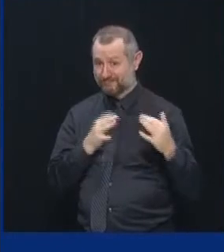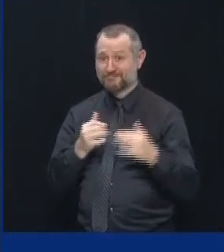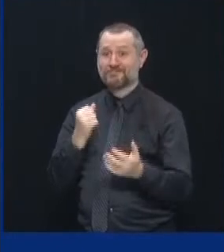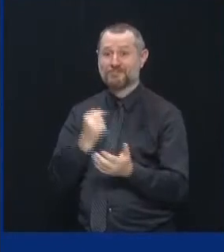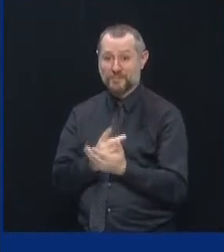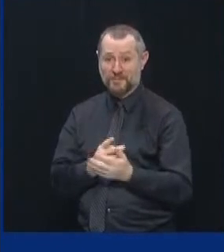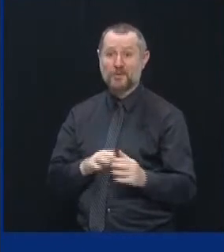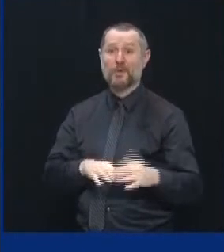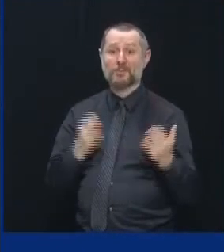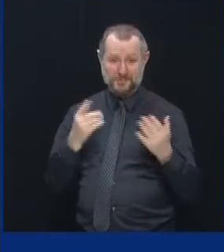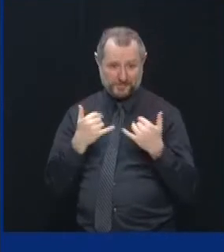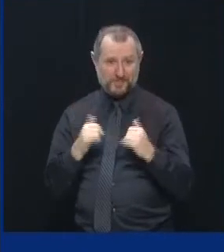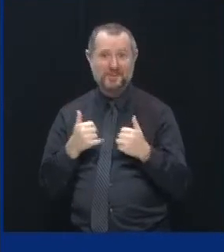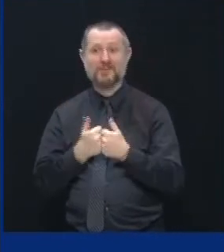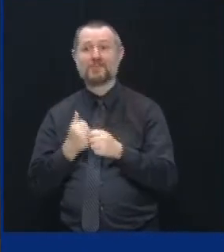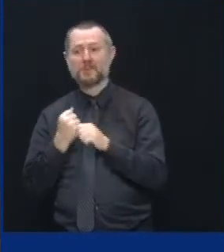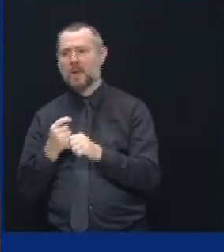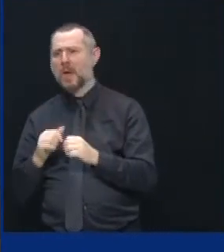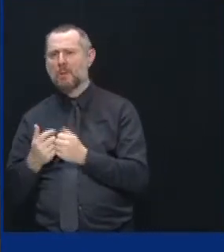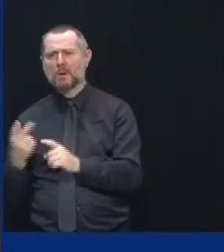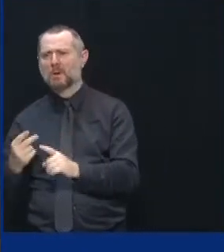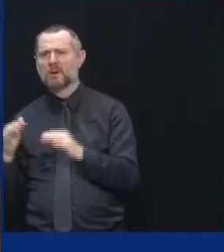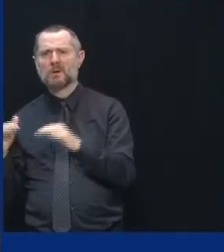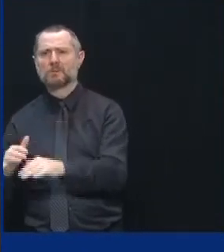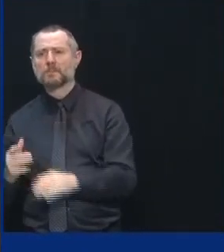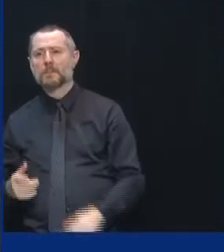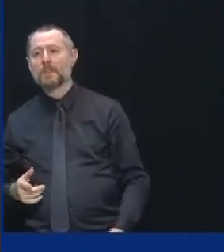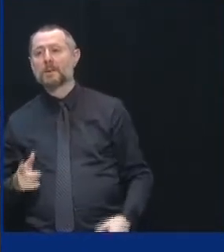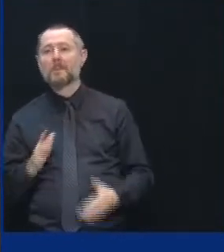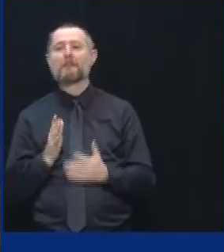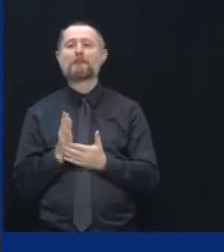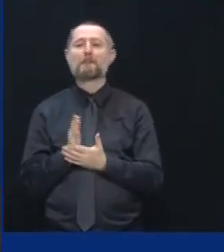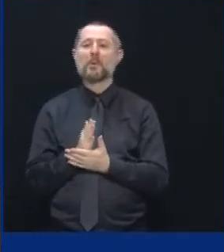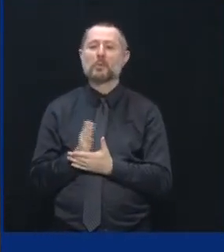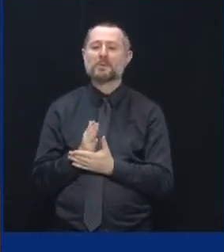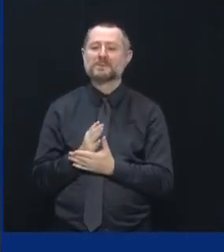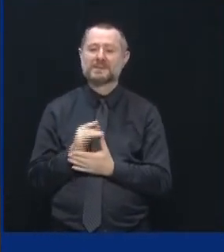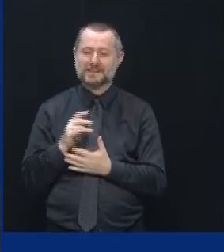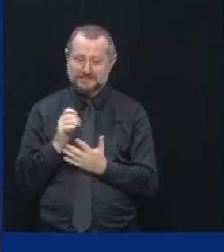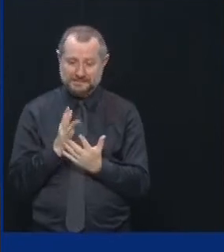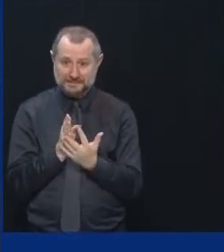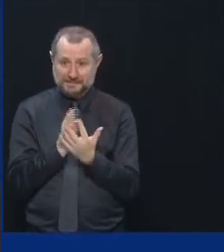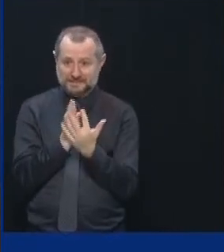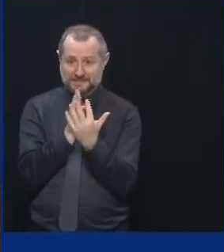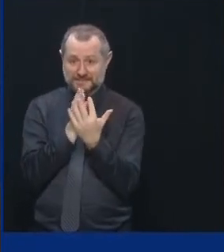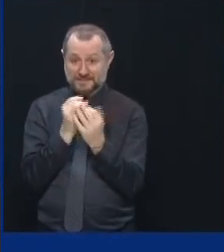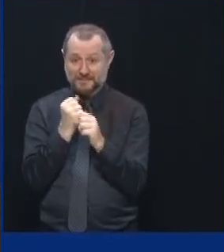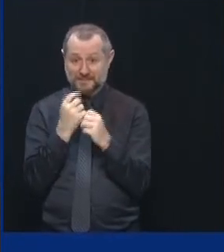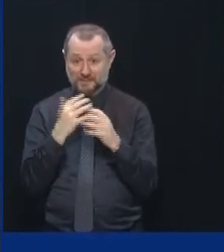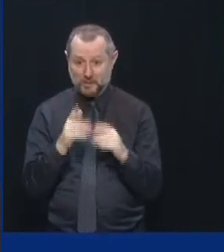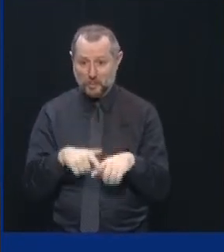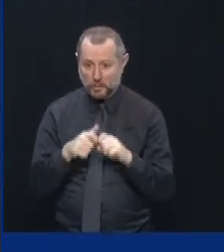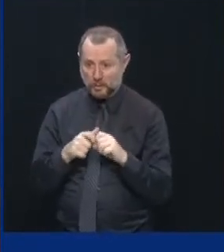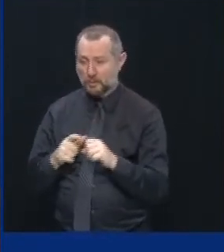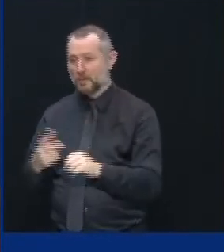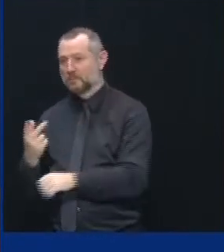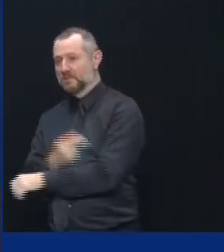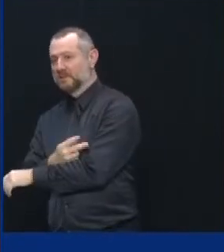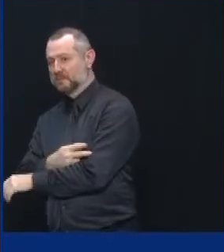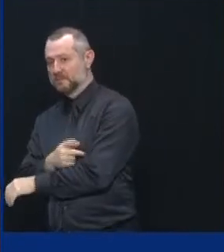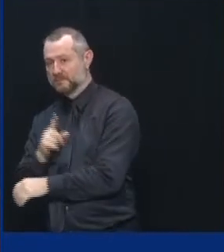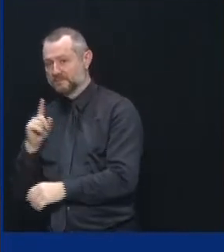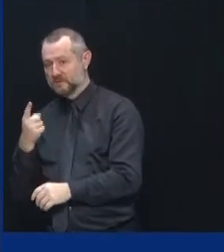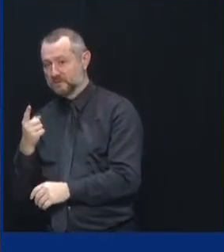stadiums? Between innings, people will do vaccines. So there'll be the first inning, then we'll